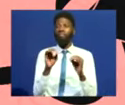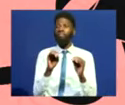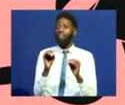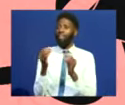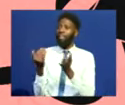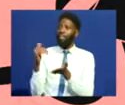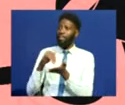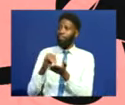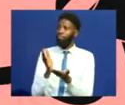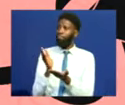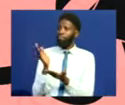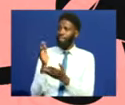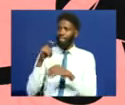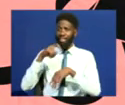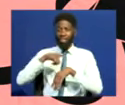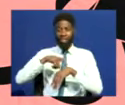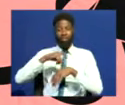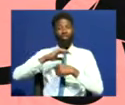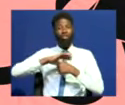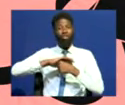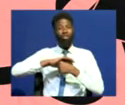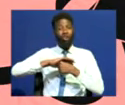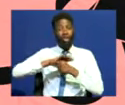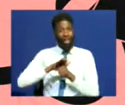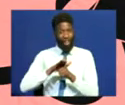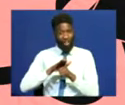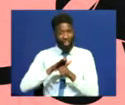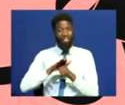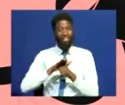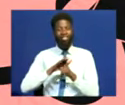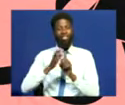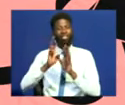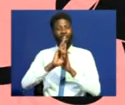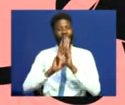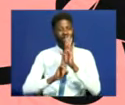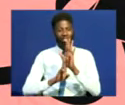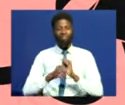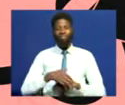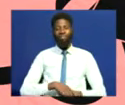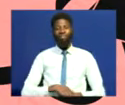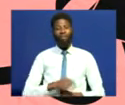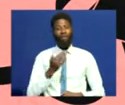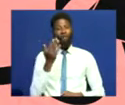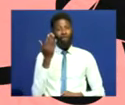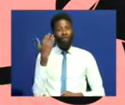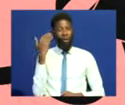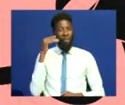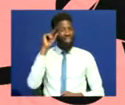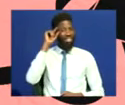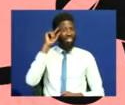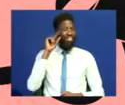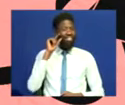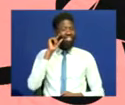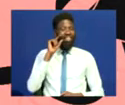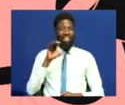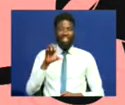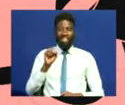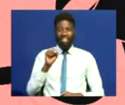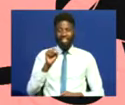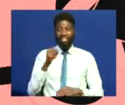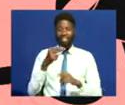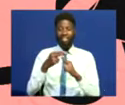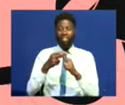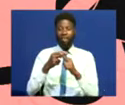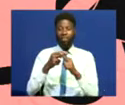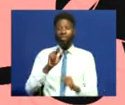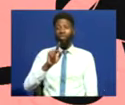exhibited COVID-19 and the restrictions that came with the quarantine. Now, former gender cabinet secretary, that is Margaret Kobia, reported that cases